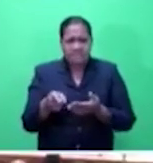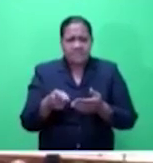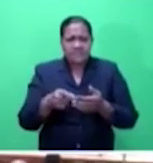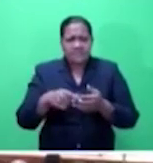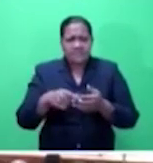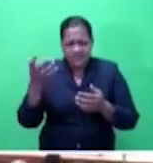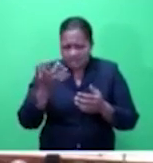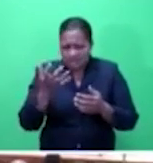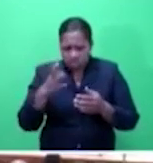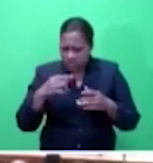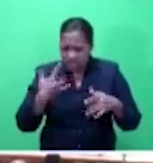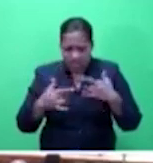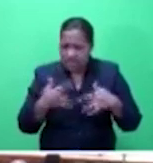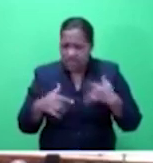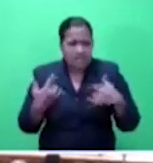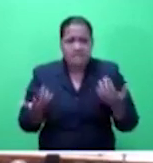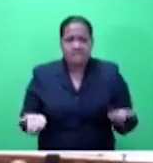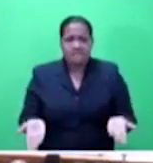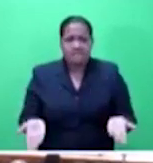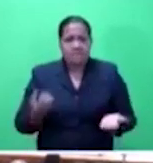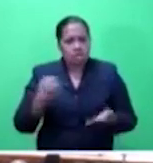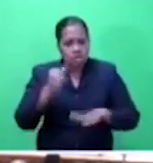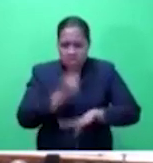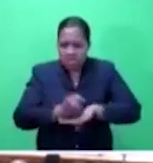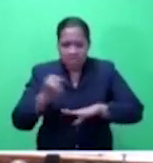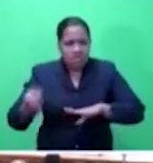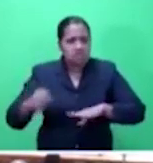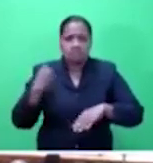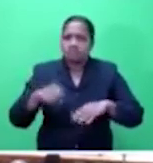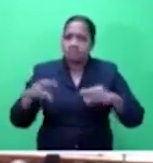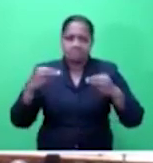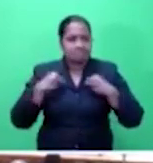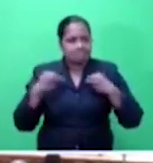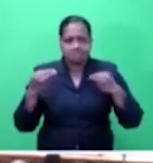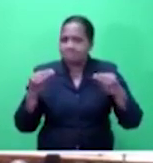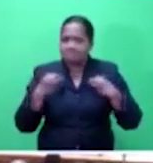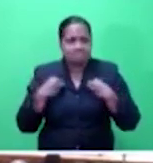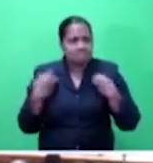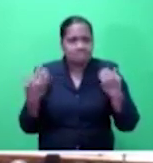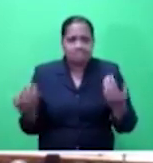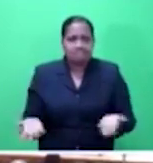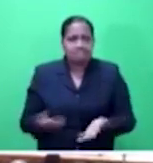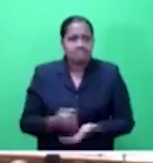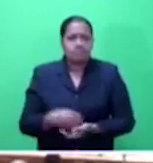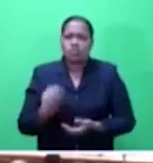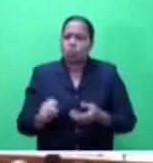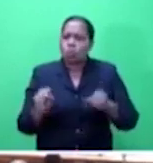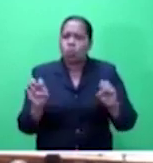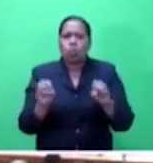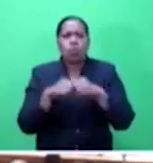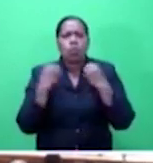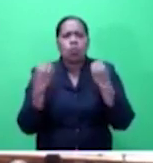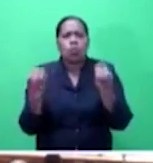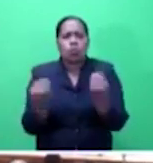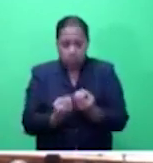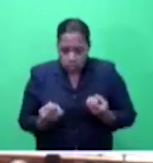alike. No government, no business, no financial institution, and no multilateral organization was